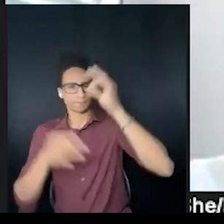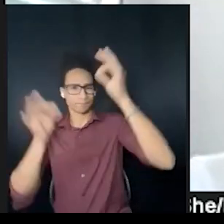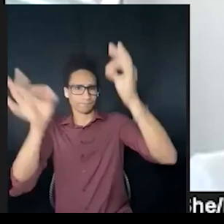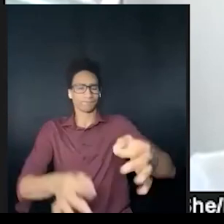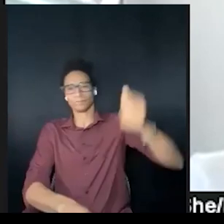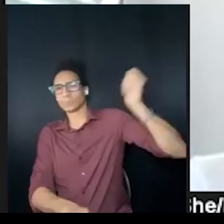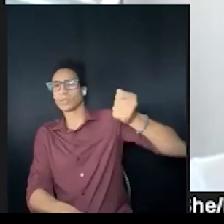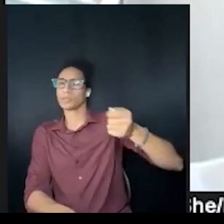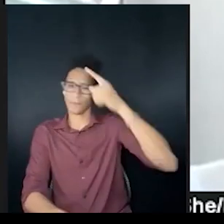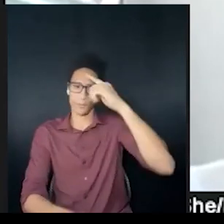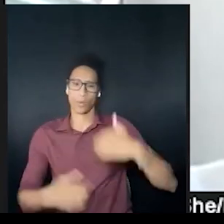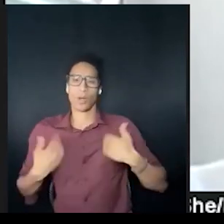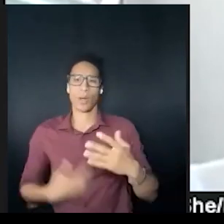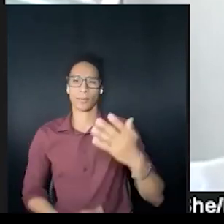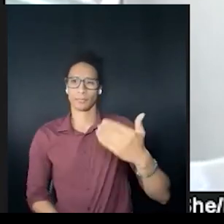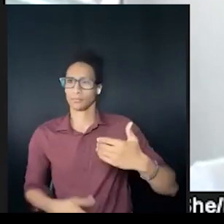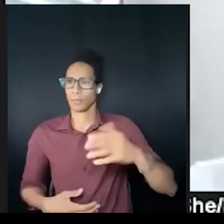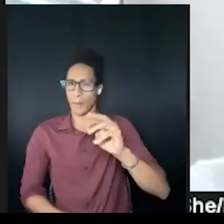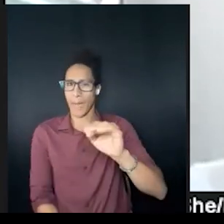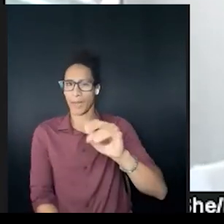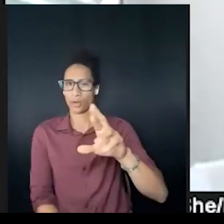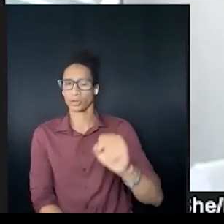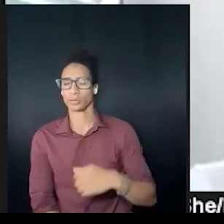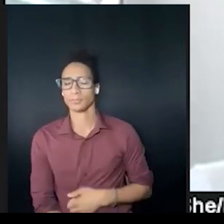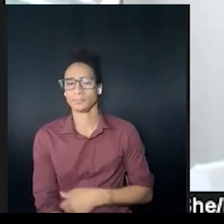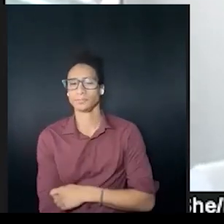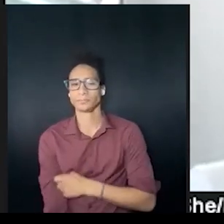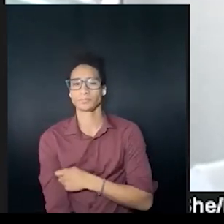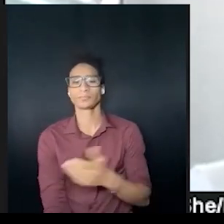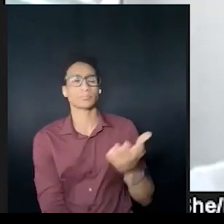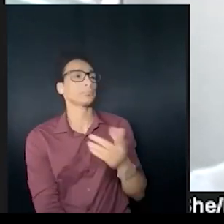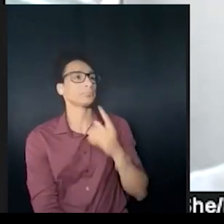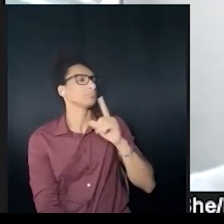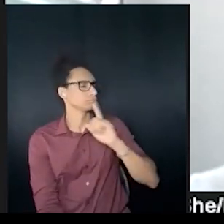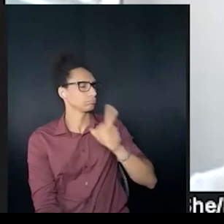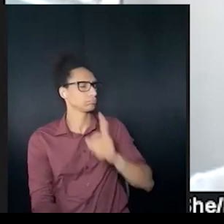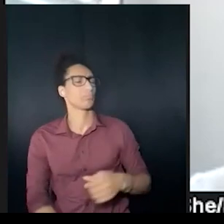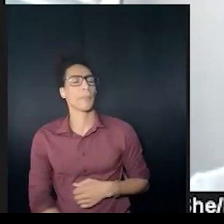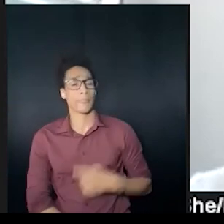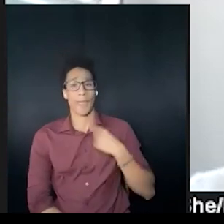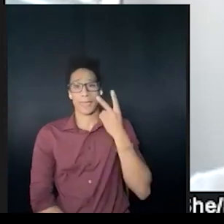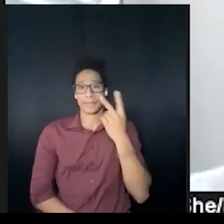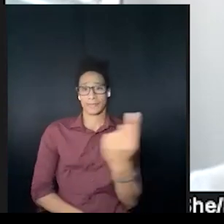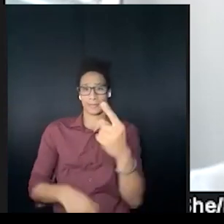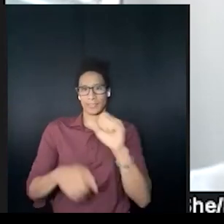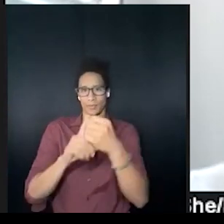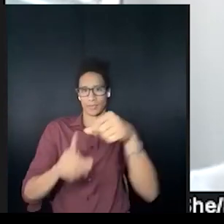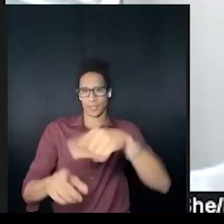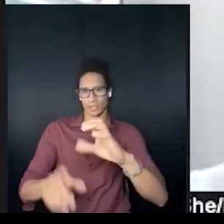there was a question in the chat, and it's something that I've asked in my situation many, many times, that if a child